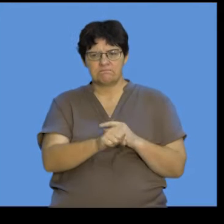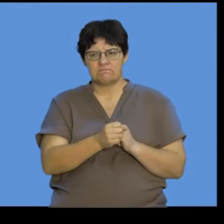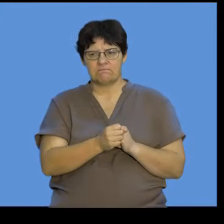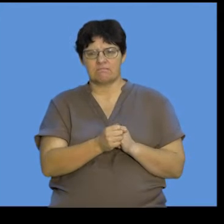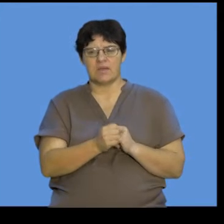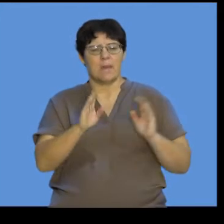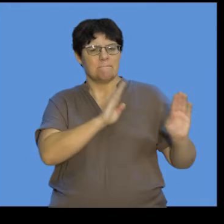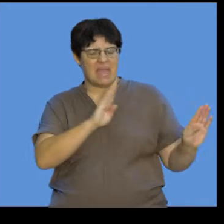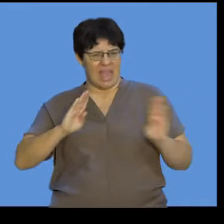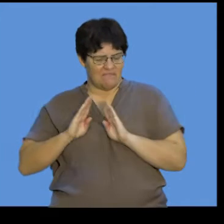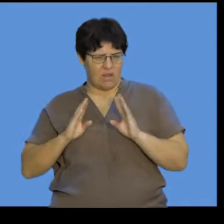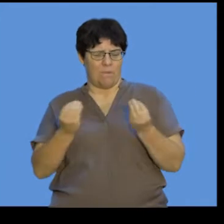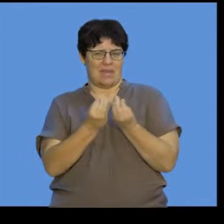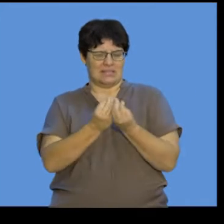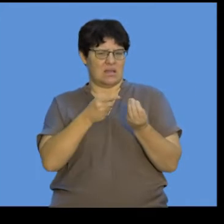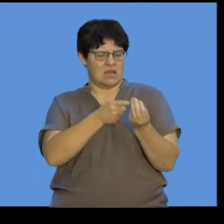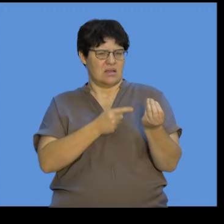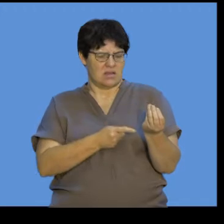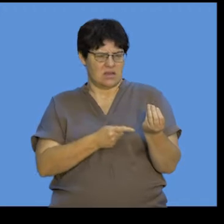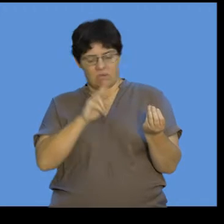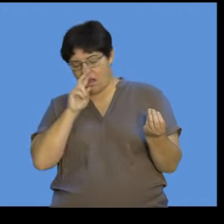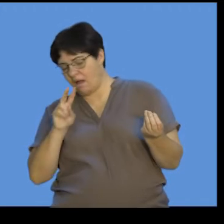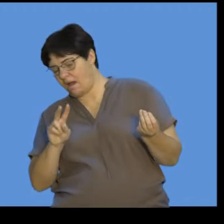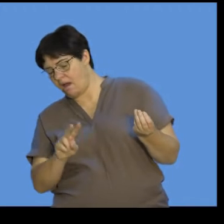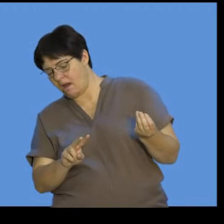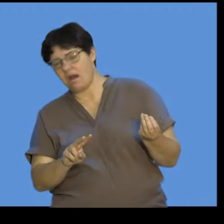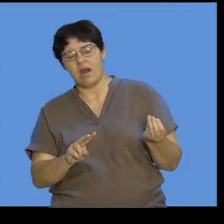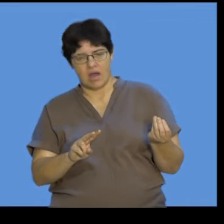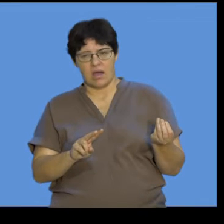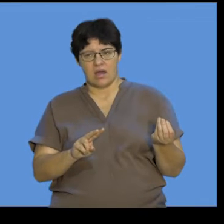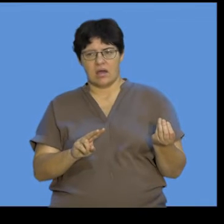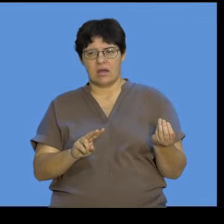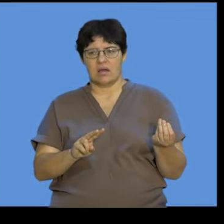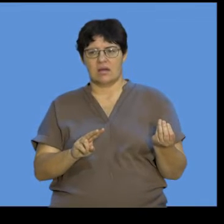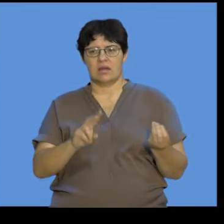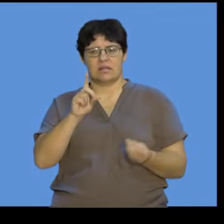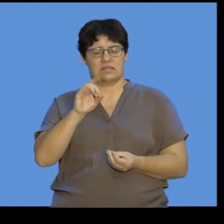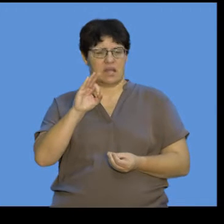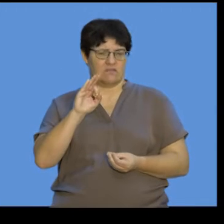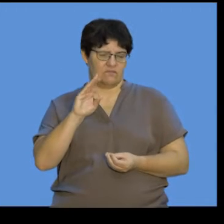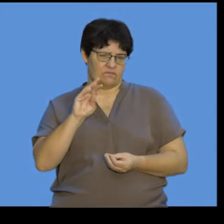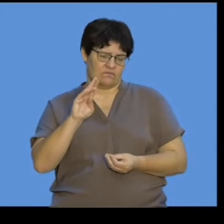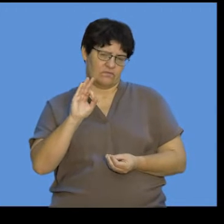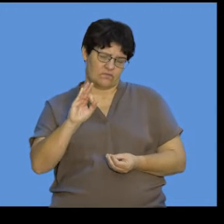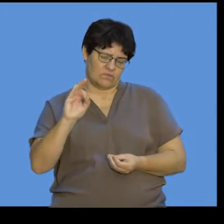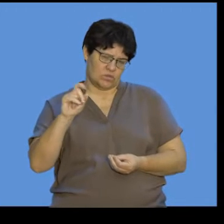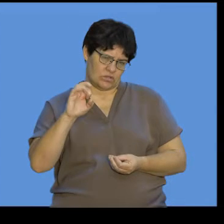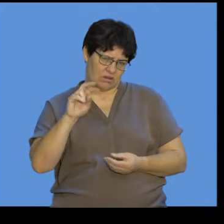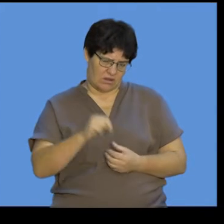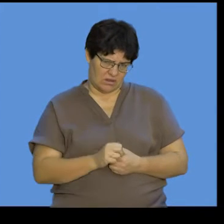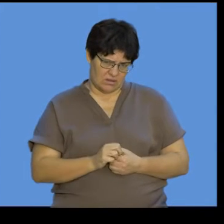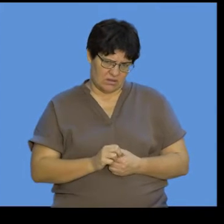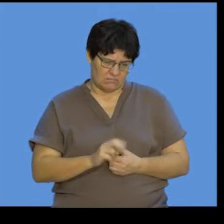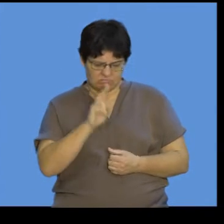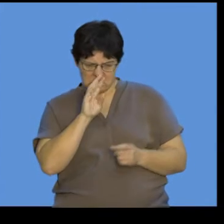behavior of matter, that is, from the observation of diffusion? So this is the question. So science,